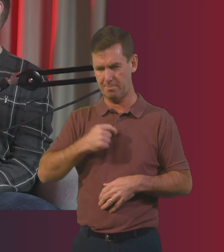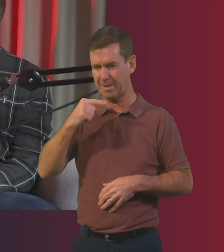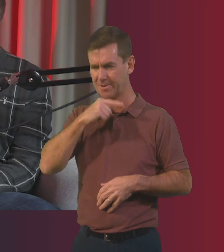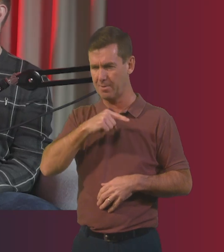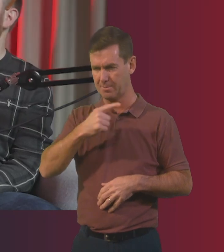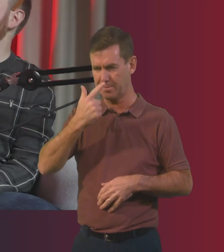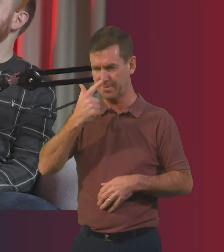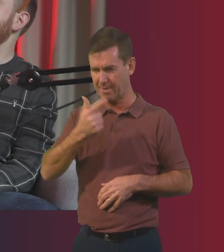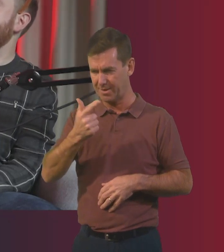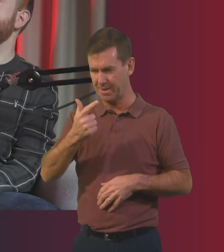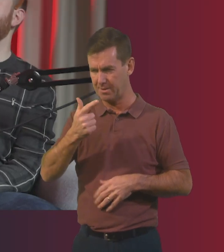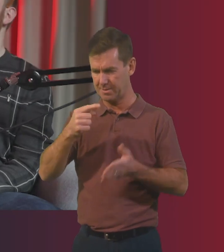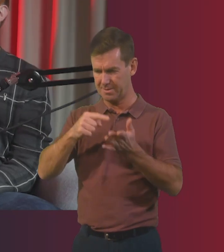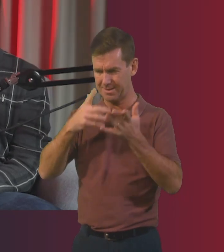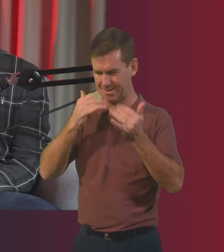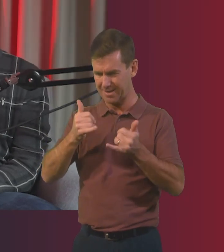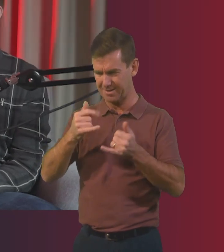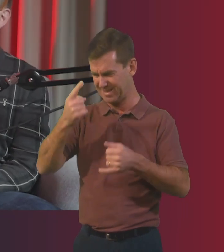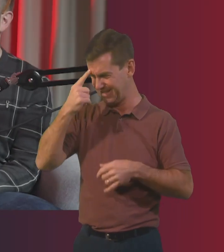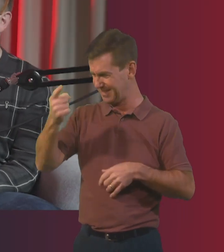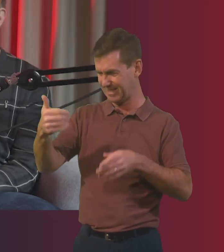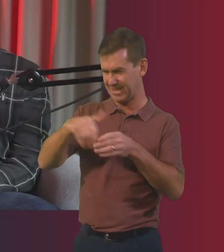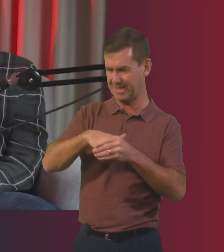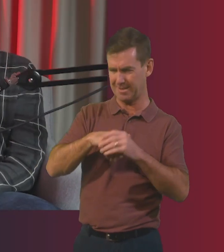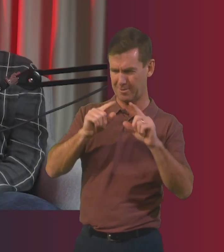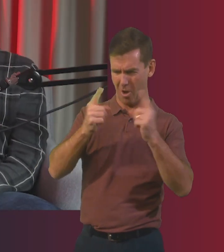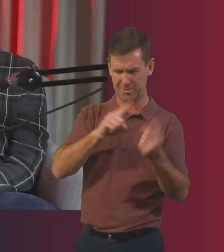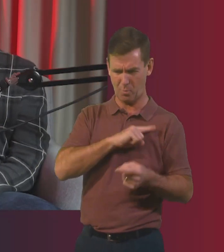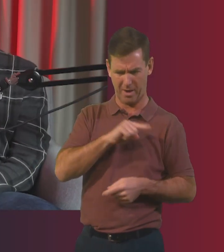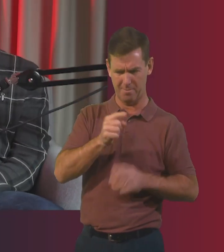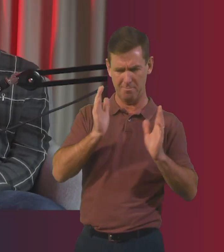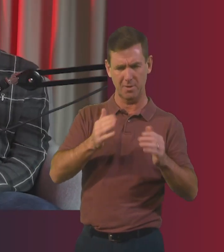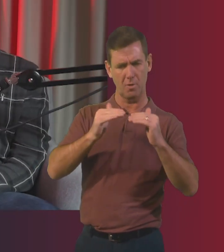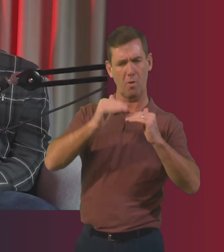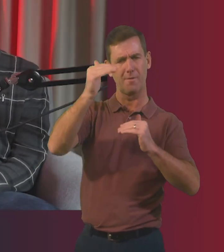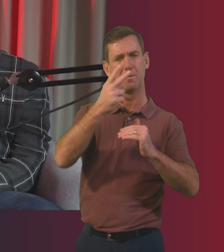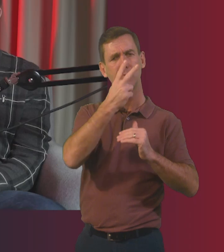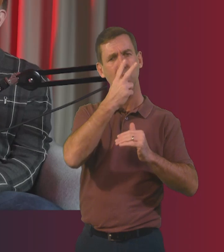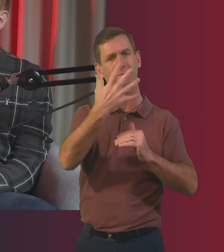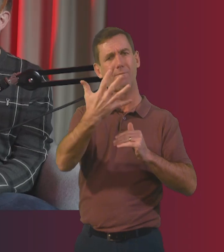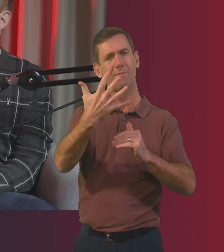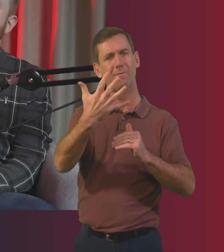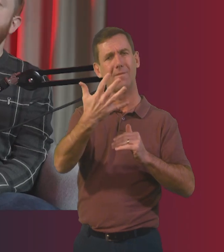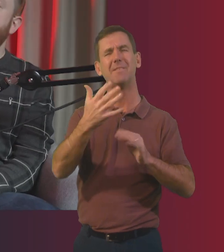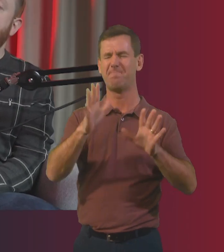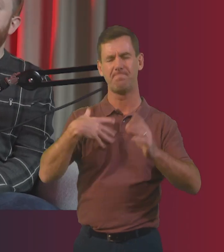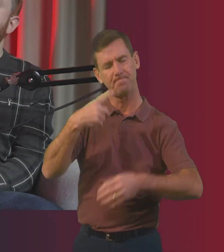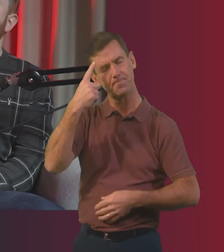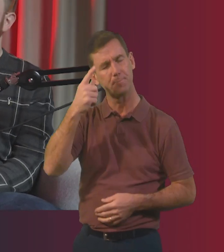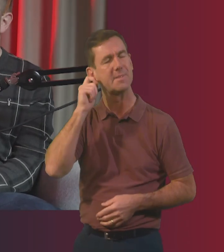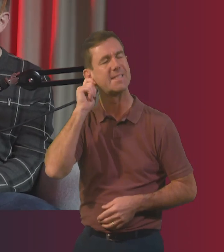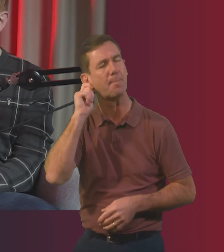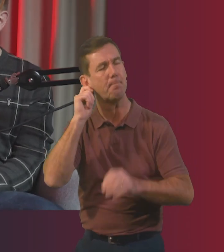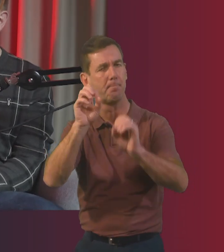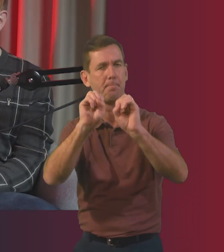want to drive the car, but they can't get insured on it because it's one for over 25s, that kind of thing. So I just wanted to give a few sort of tips on things to think about